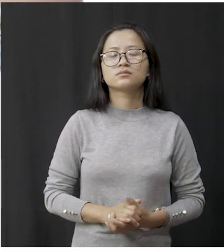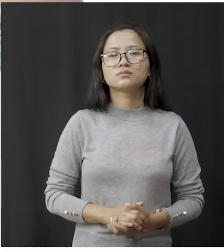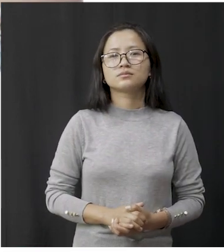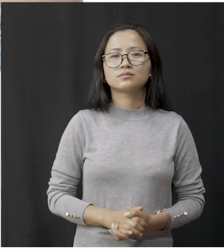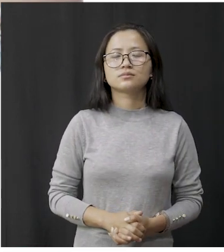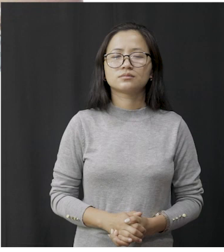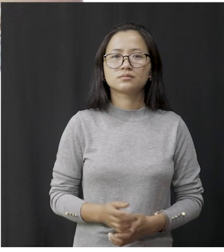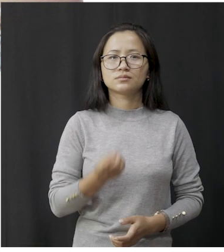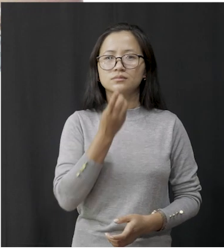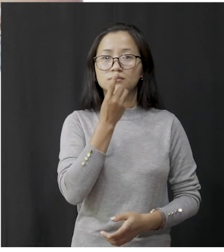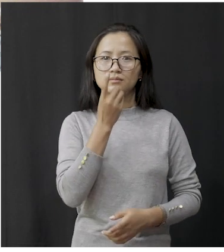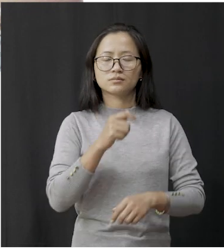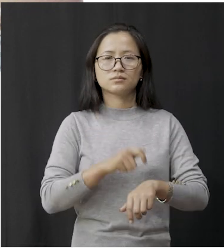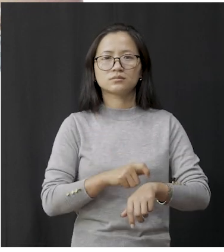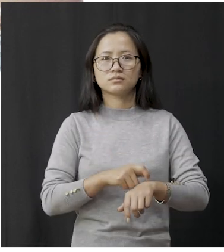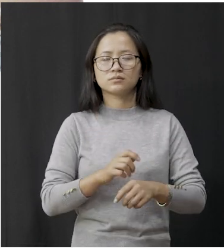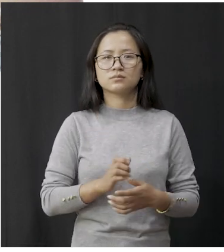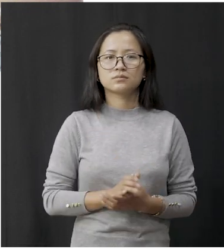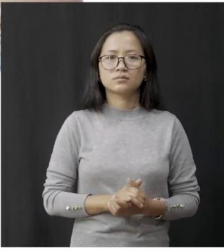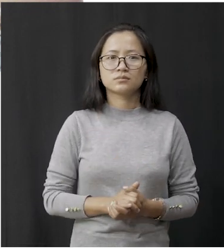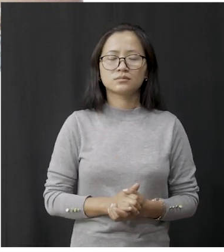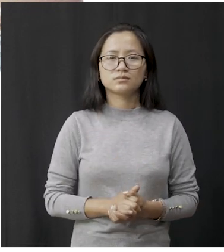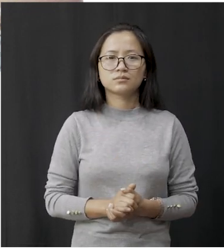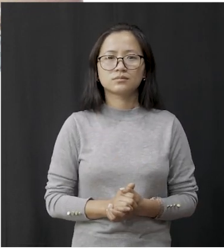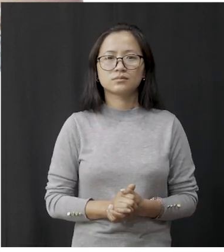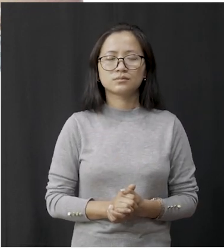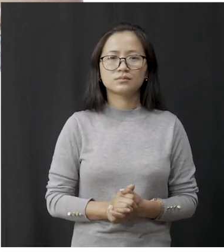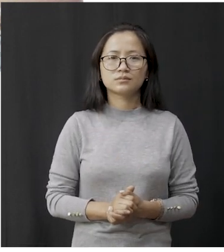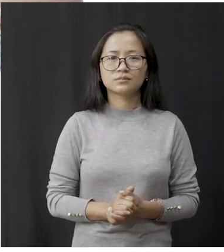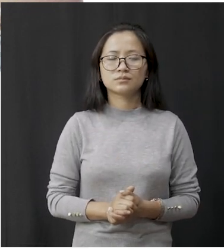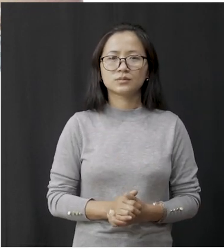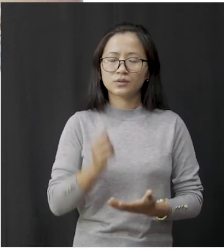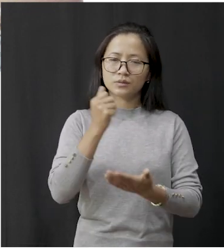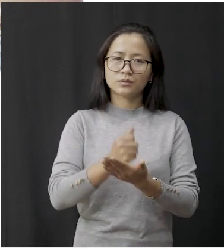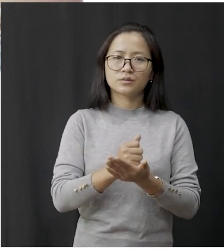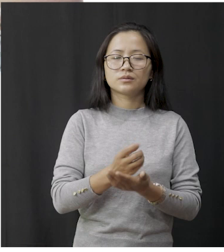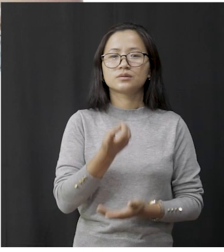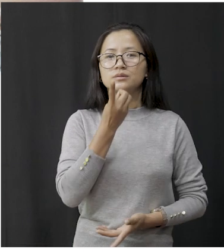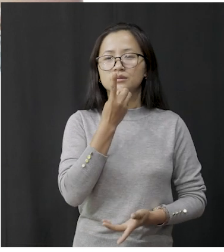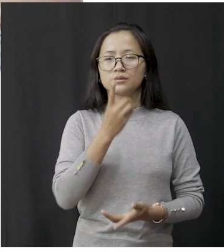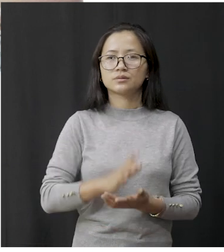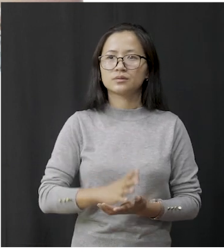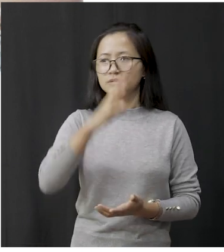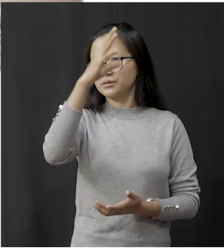So this is dinner time. So students, dinner time, it is, we should have dinner in the